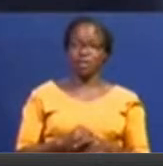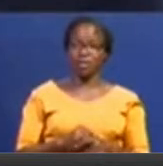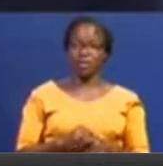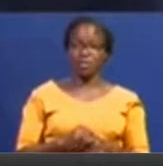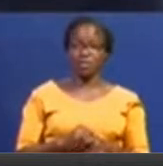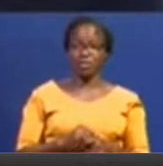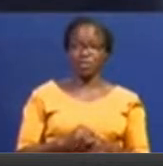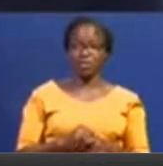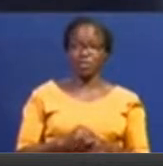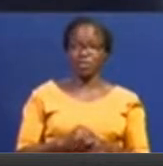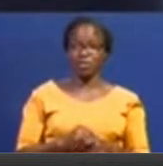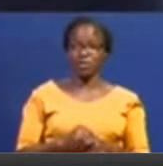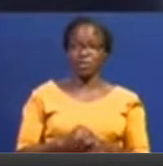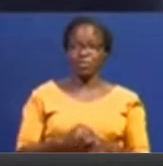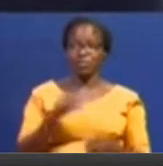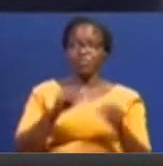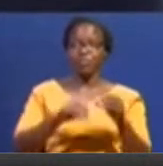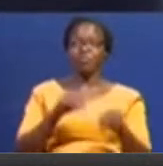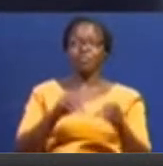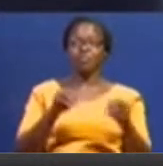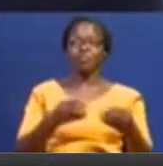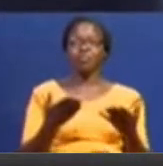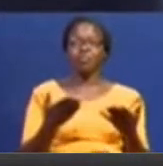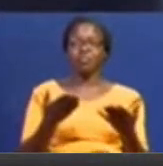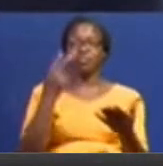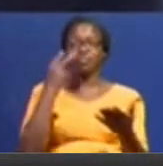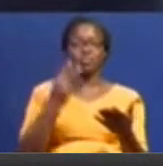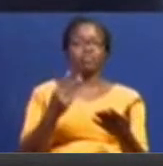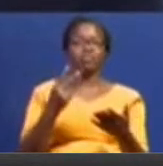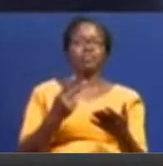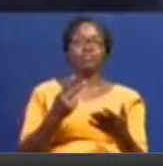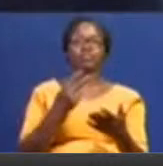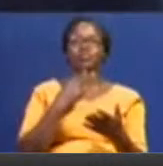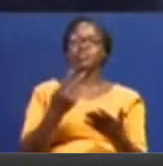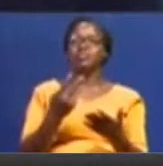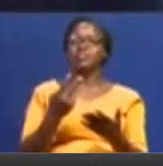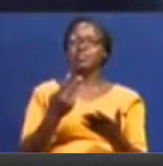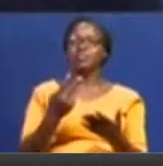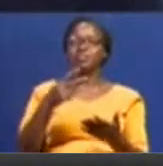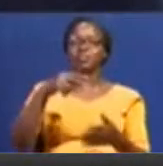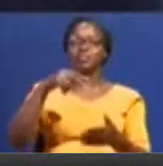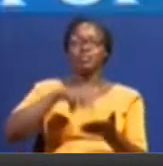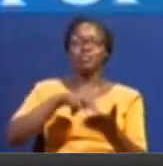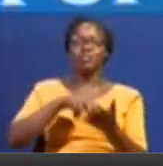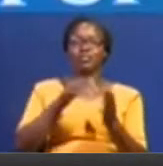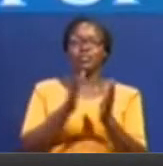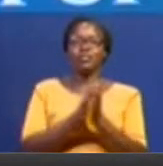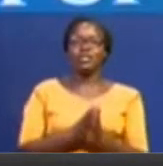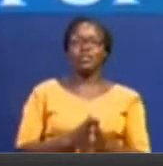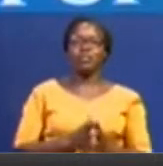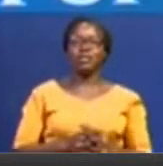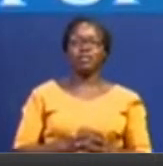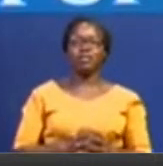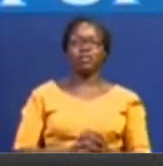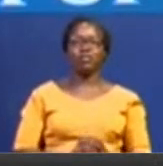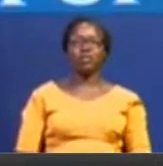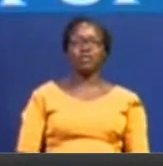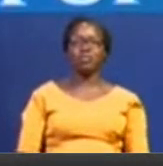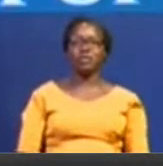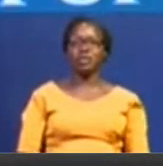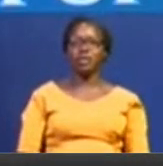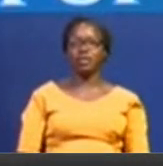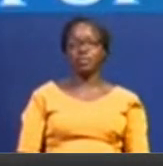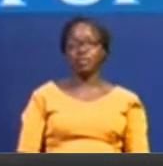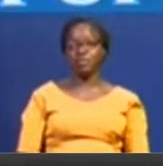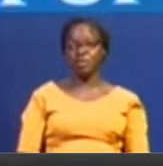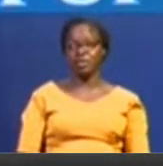in the right direction, particularly giving the vision and the tone that you will start with? I would endeavor